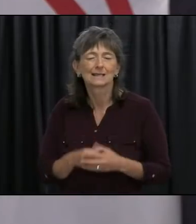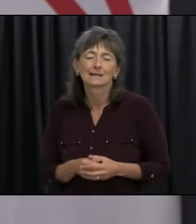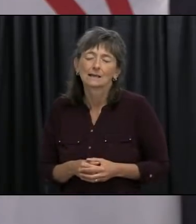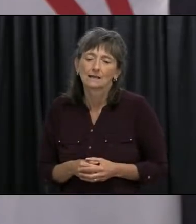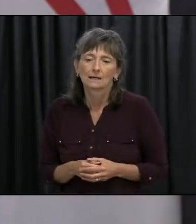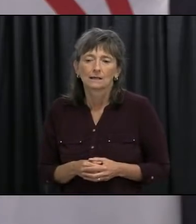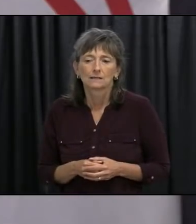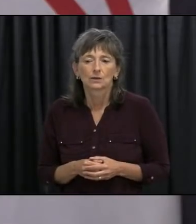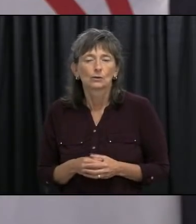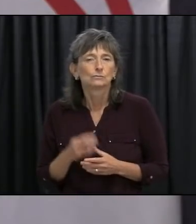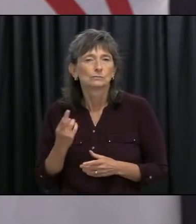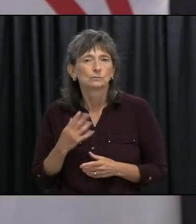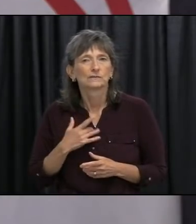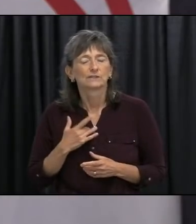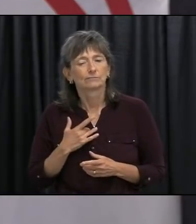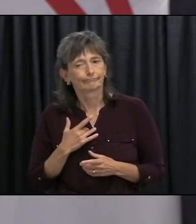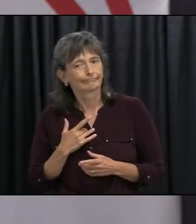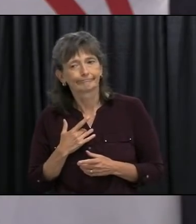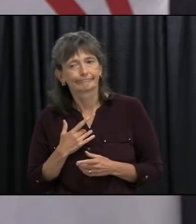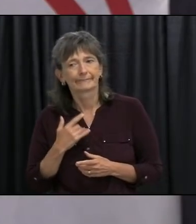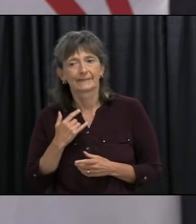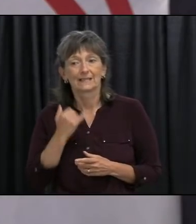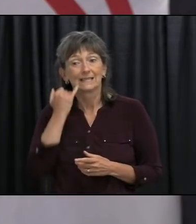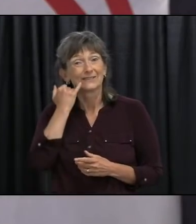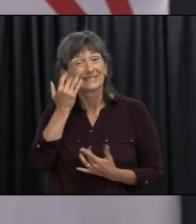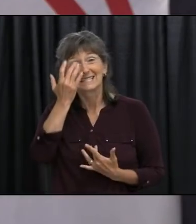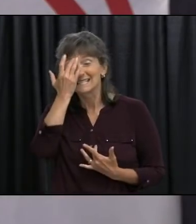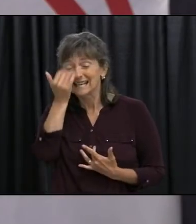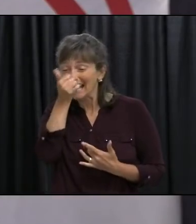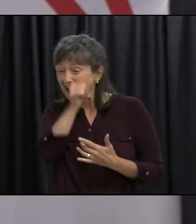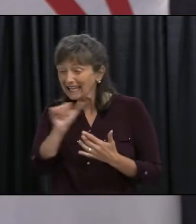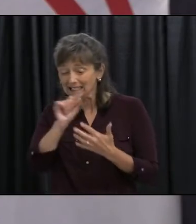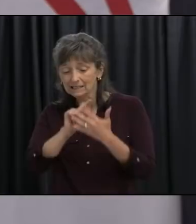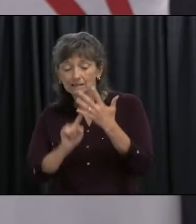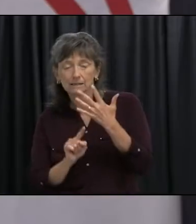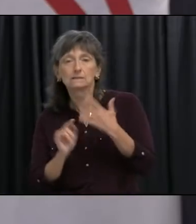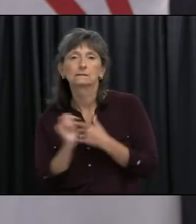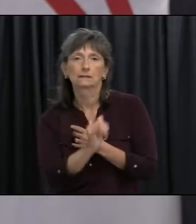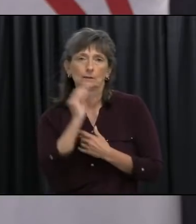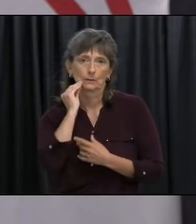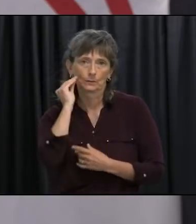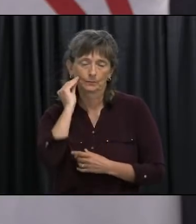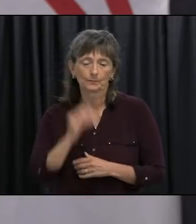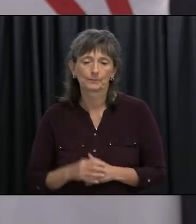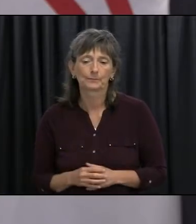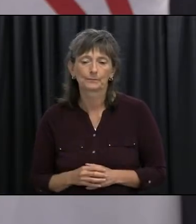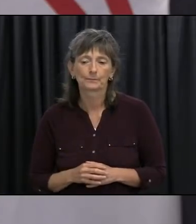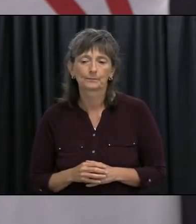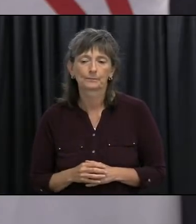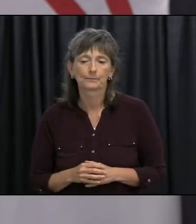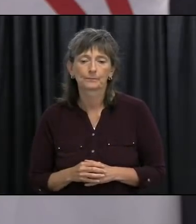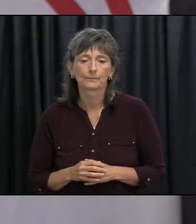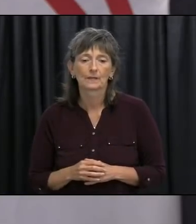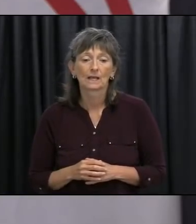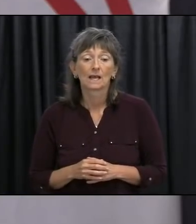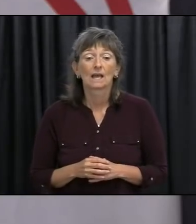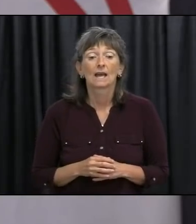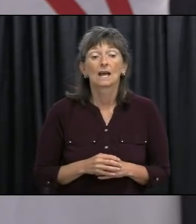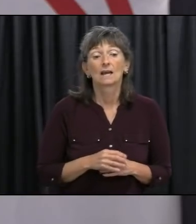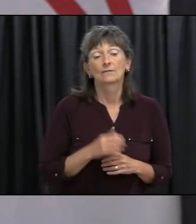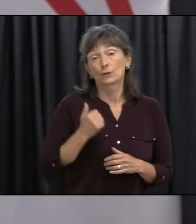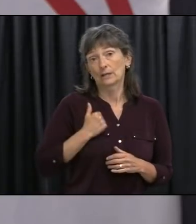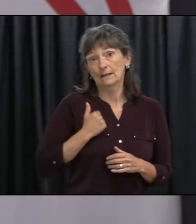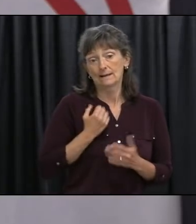is the reason why they're encouraging people to stay home. And as part of the safe restart for the Canadian economy, one of the things that